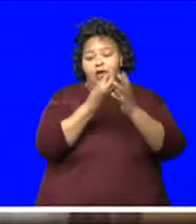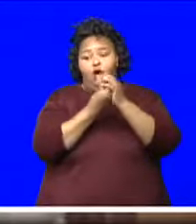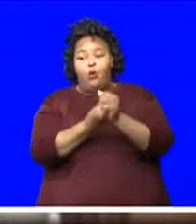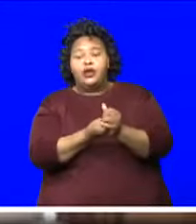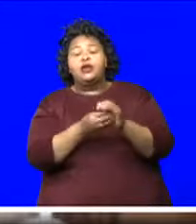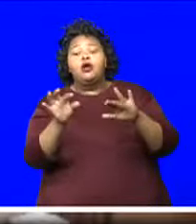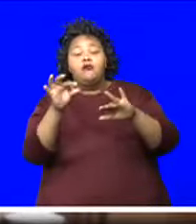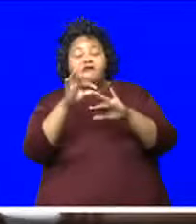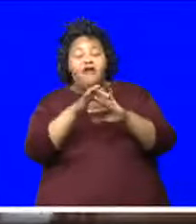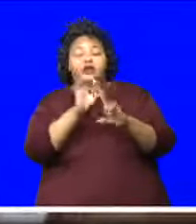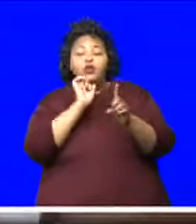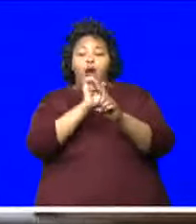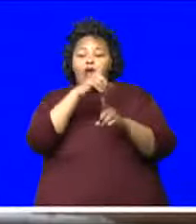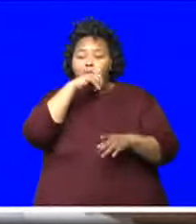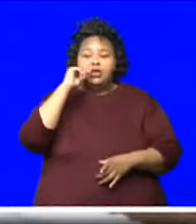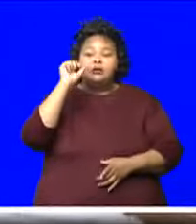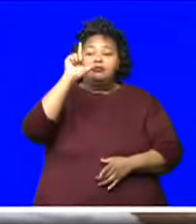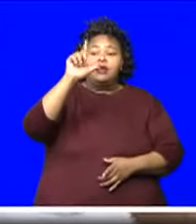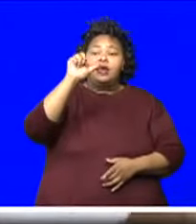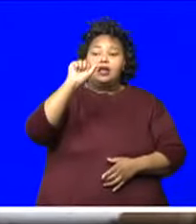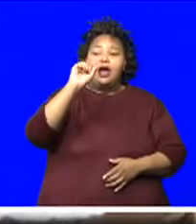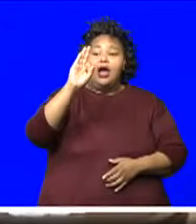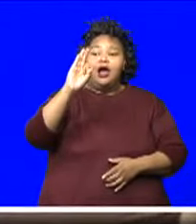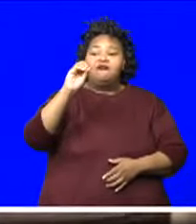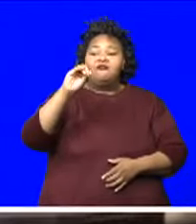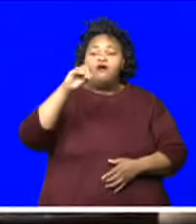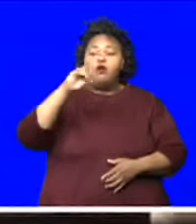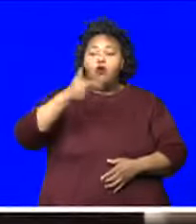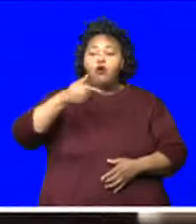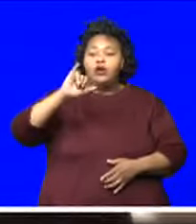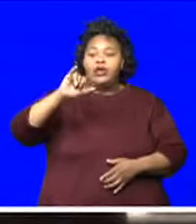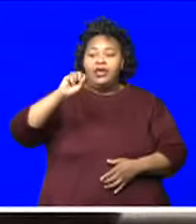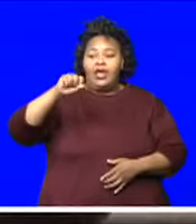makela fogiyane kanti bese sekuyiminyaka lesithupha imbube